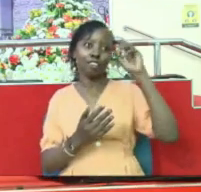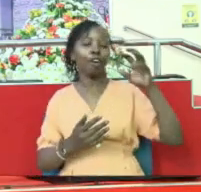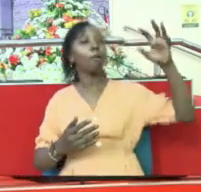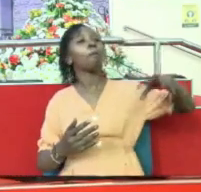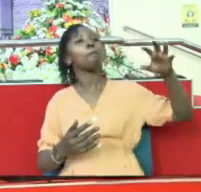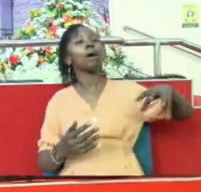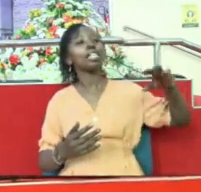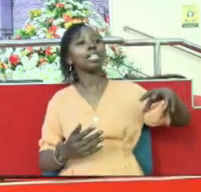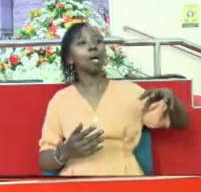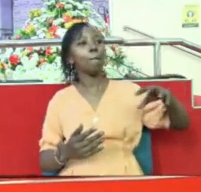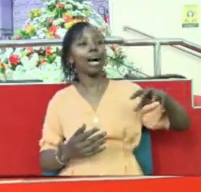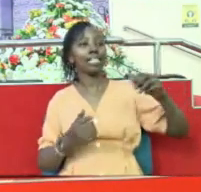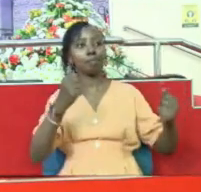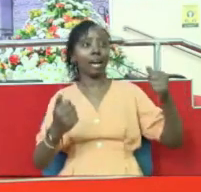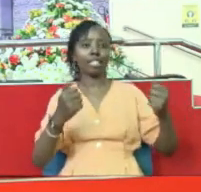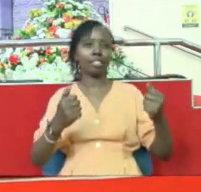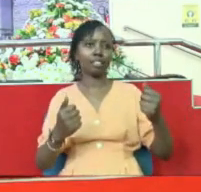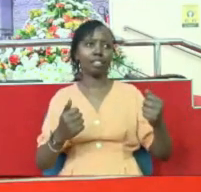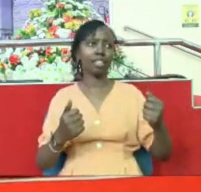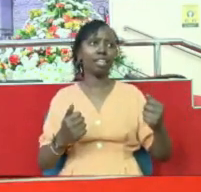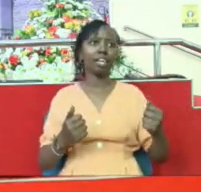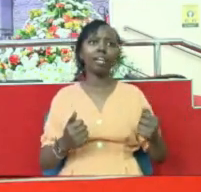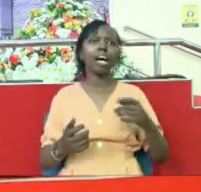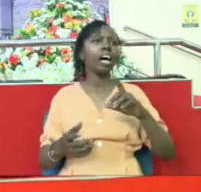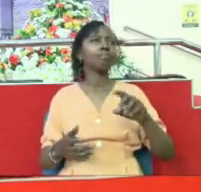Mimi sijakopeshwa. It is not a debt.